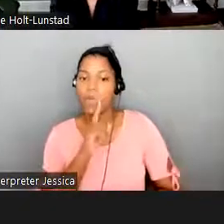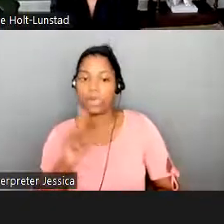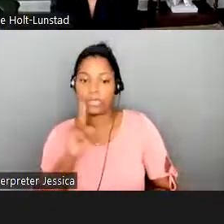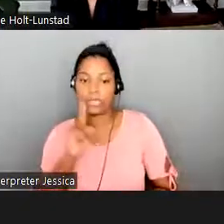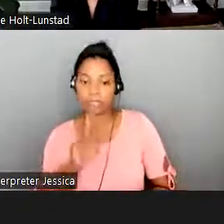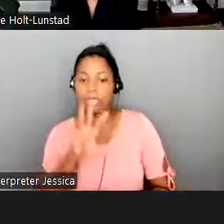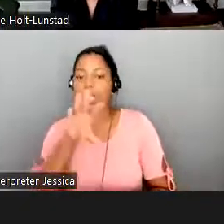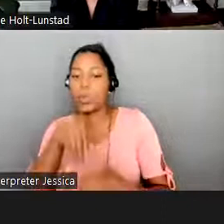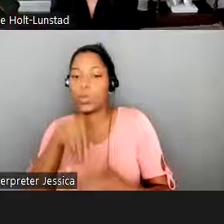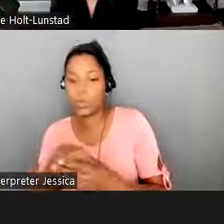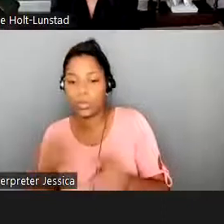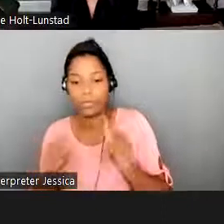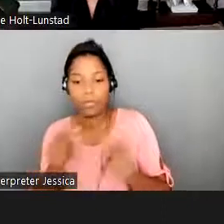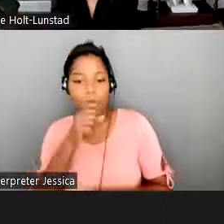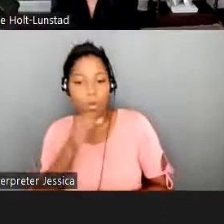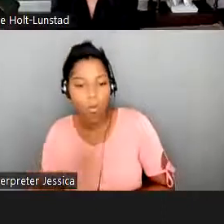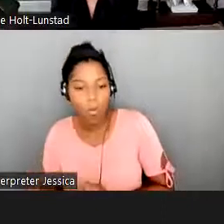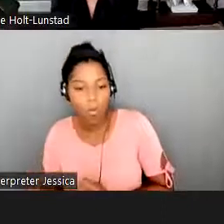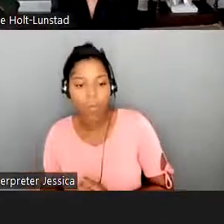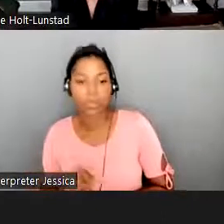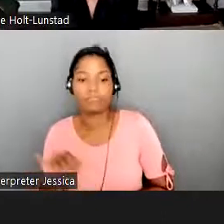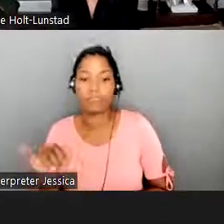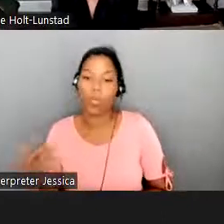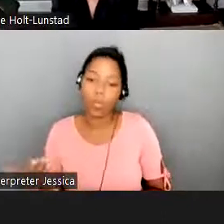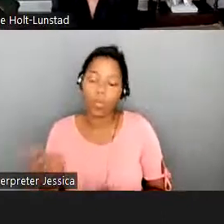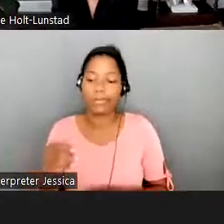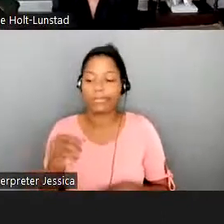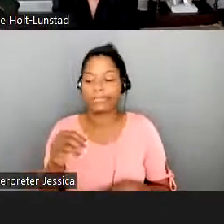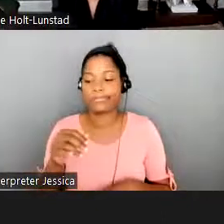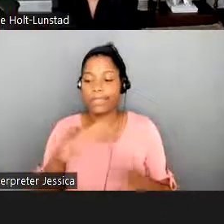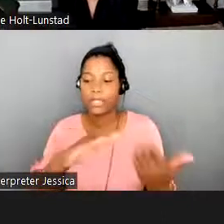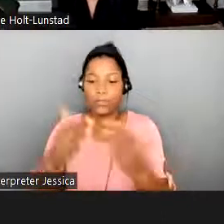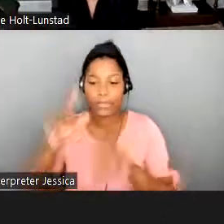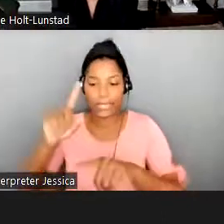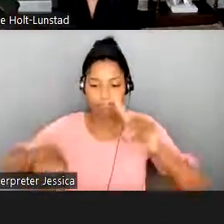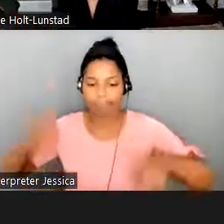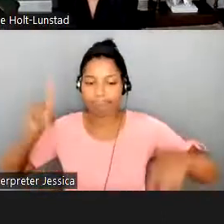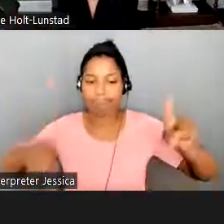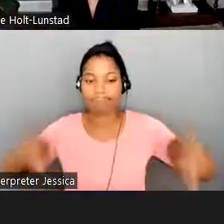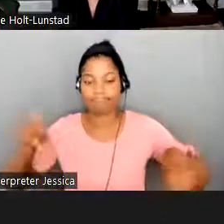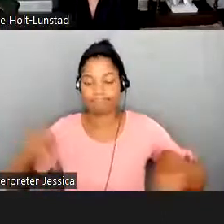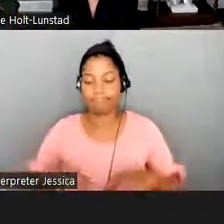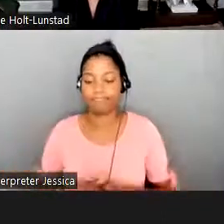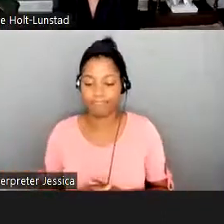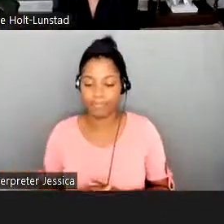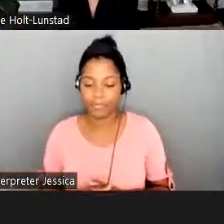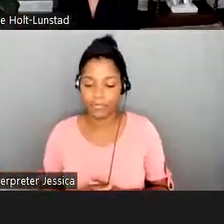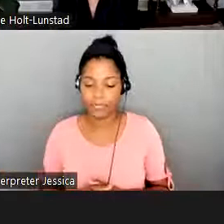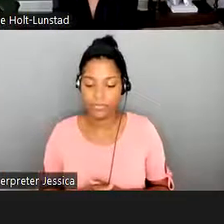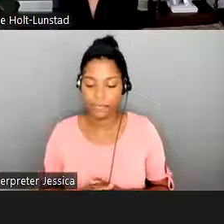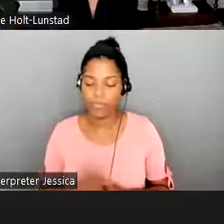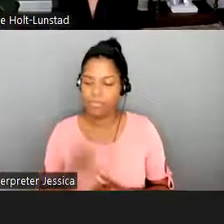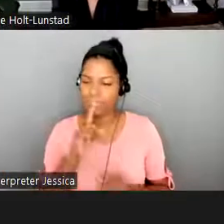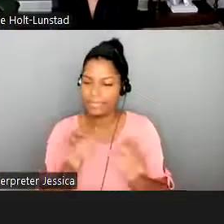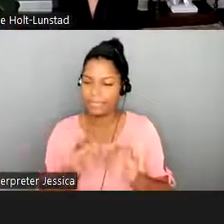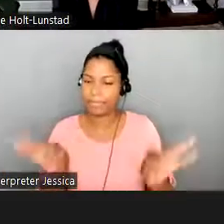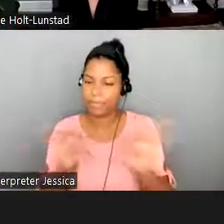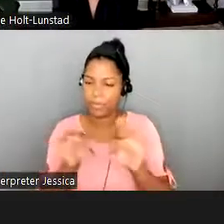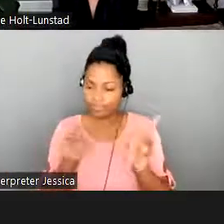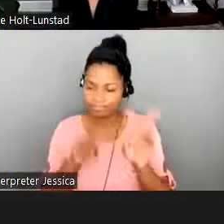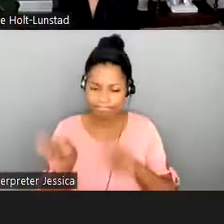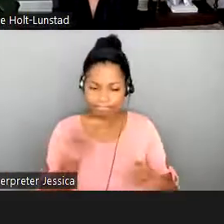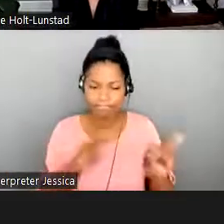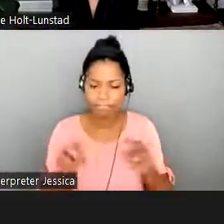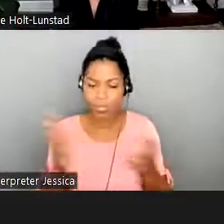And so a resource center can help us identify evidence of what works best for whom and in what context, and can